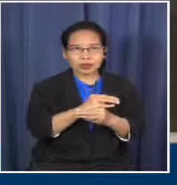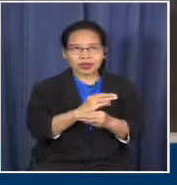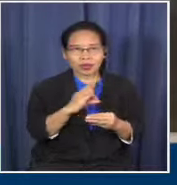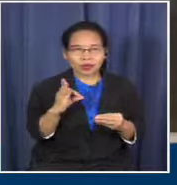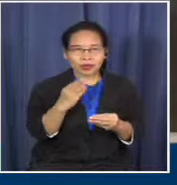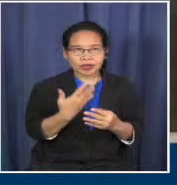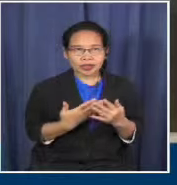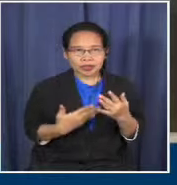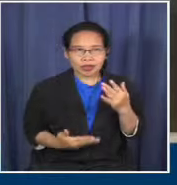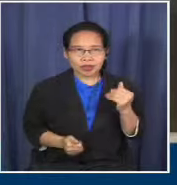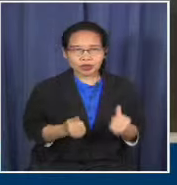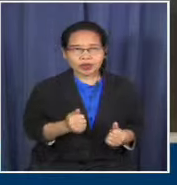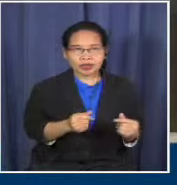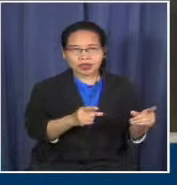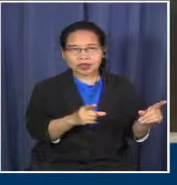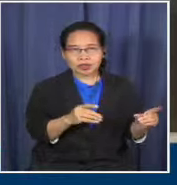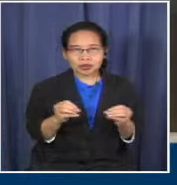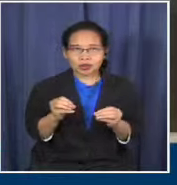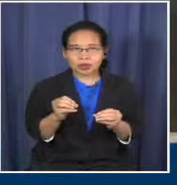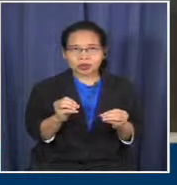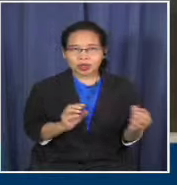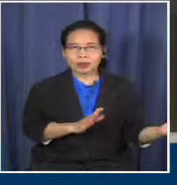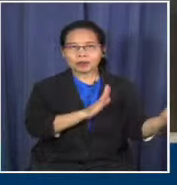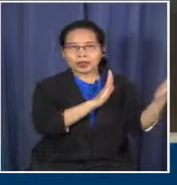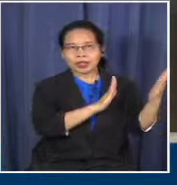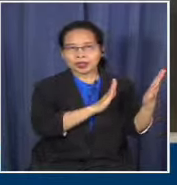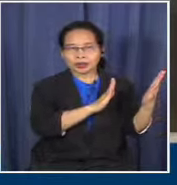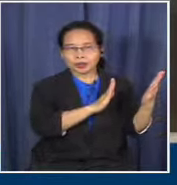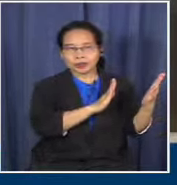were not made of things which do appear.